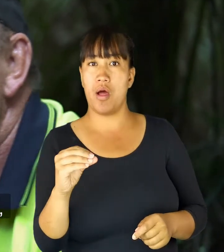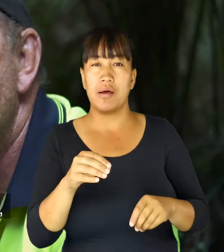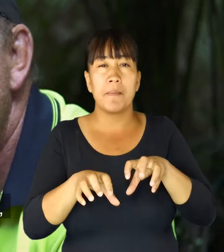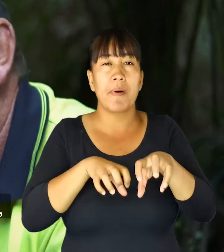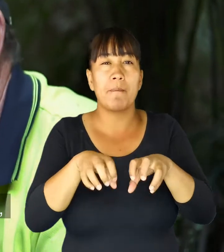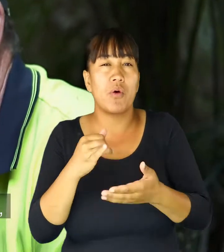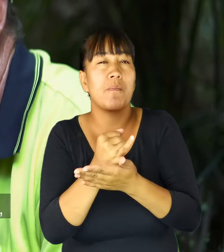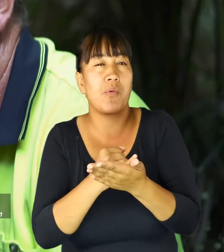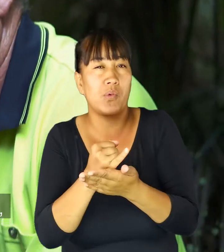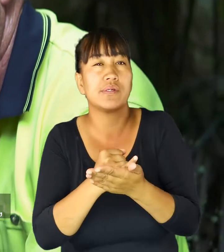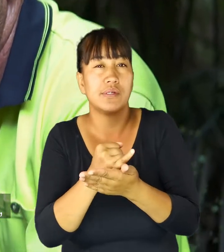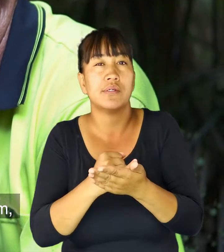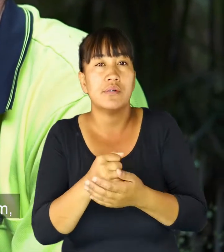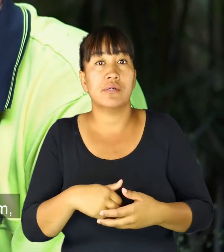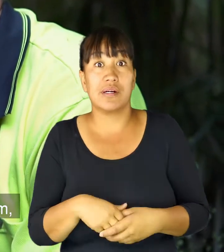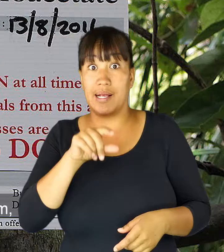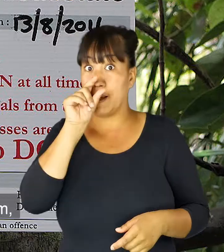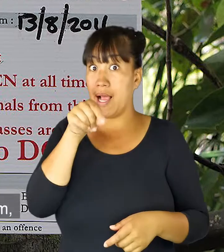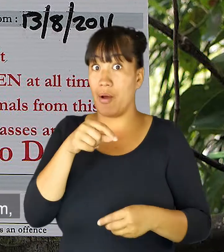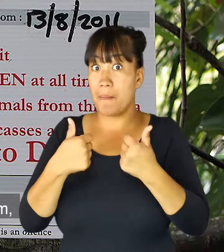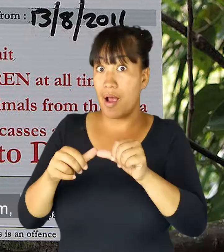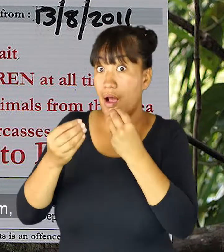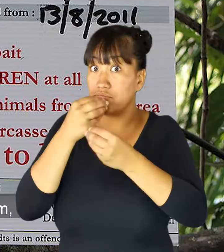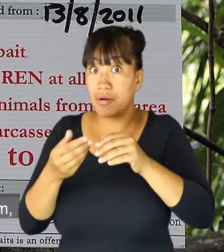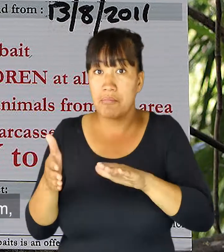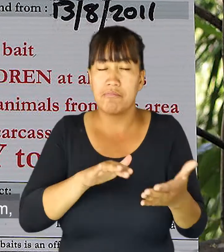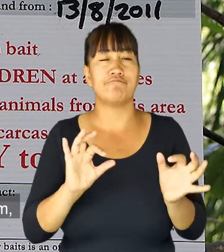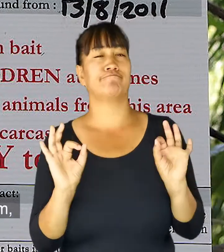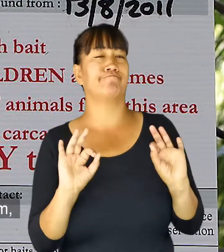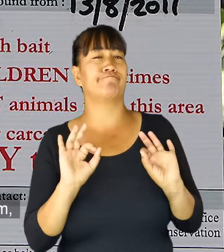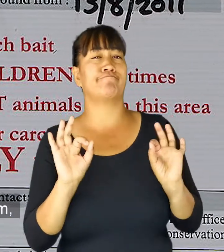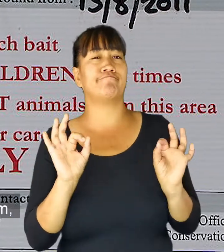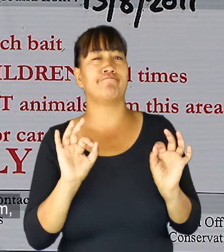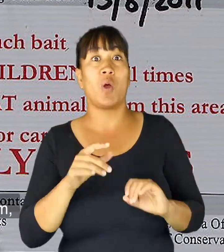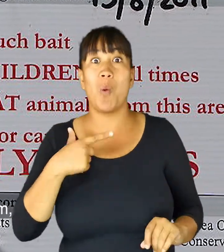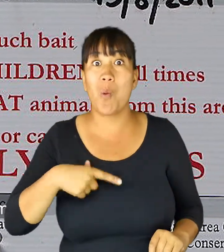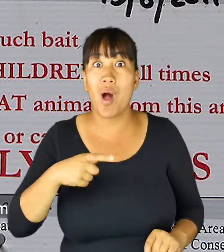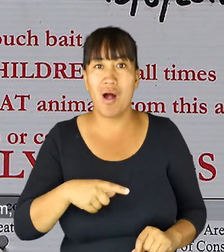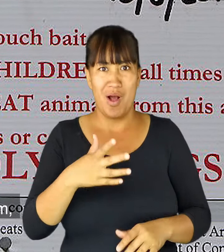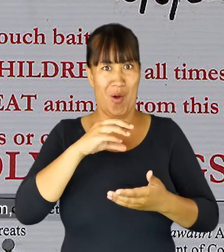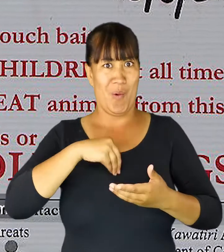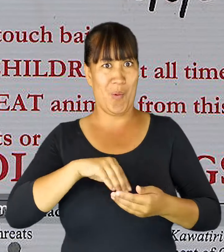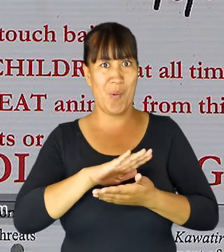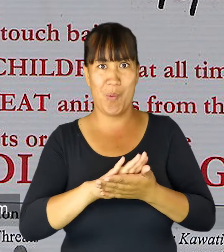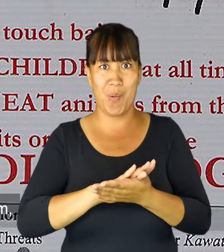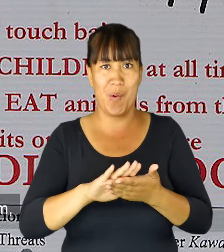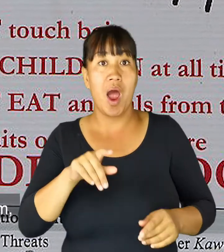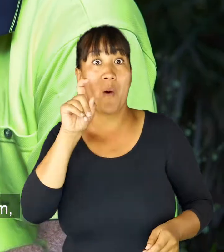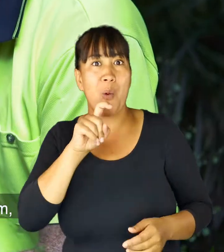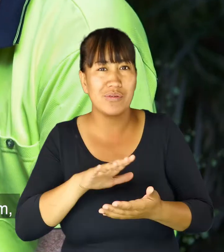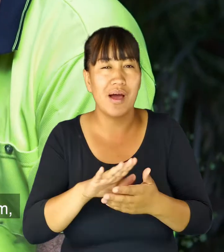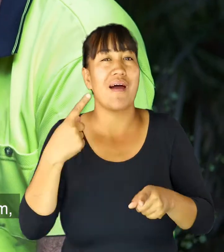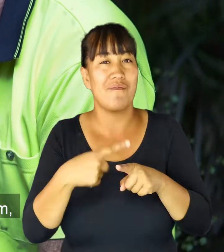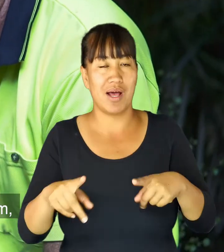There has never been kiwi had any 1080 toxin in them.